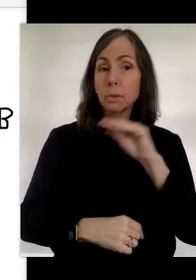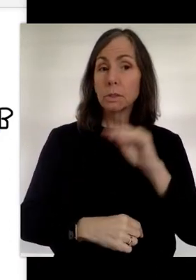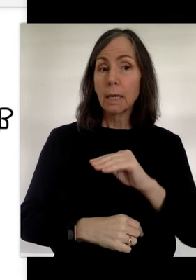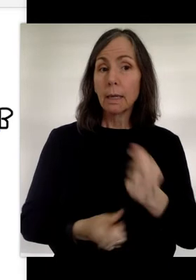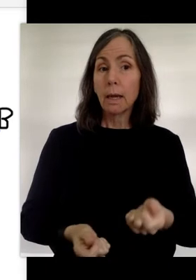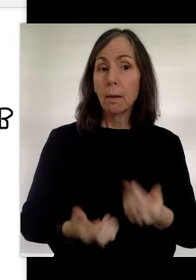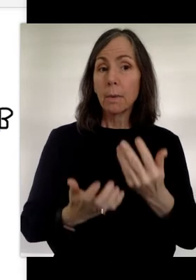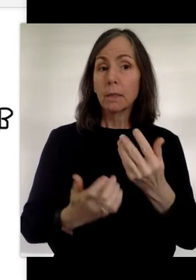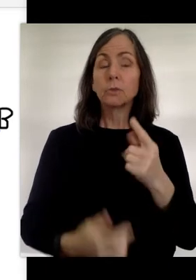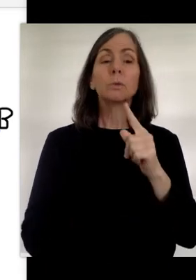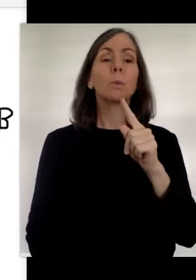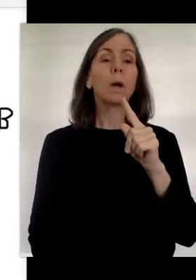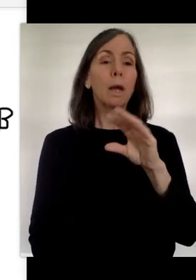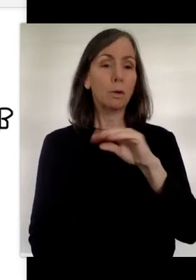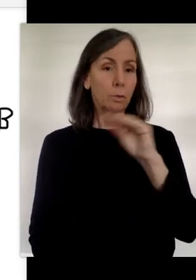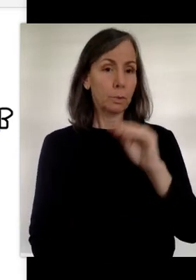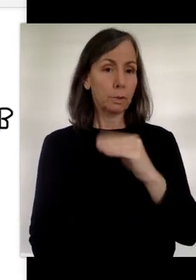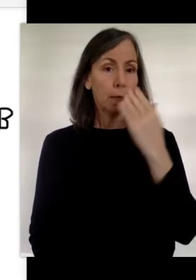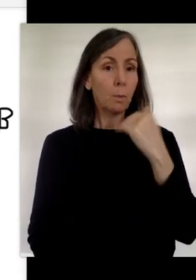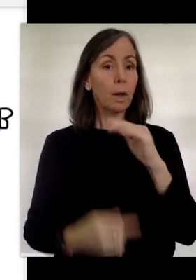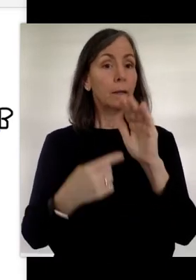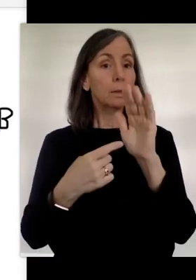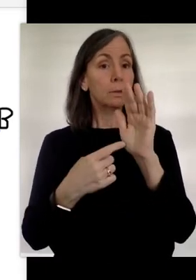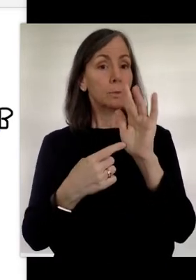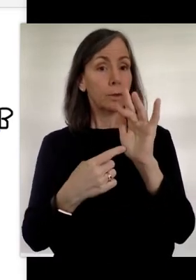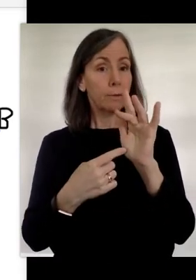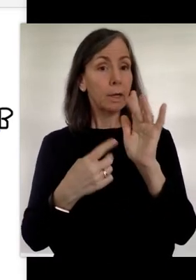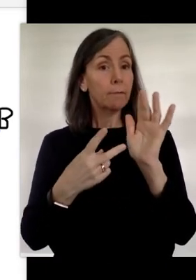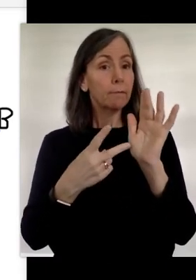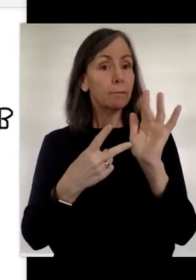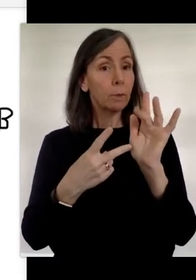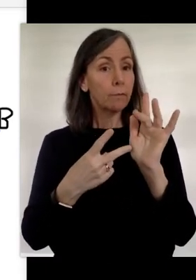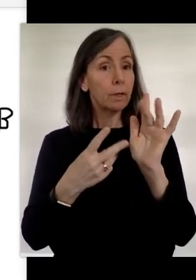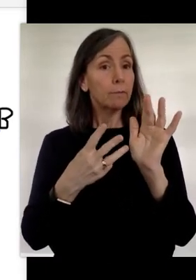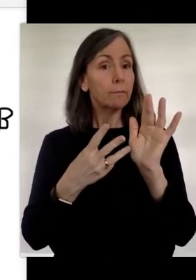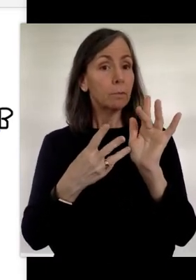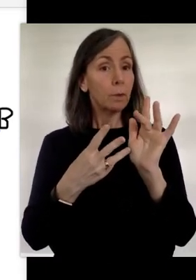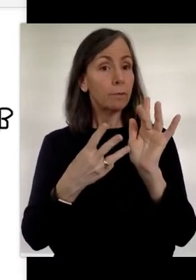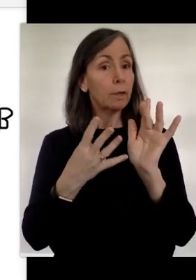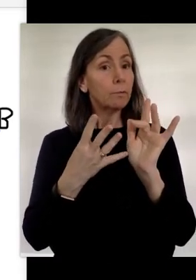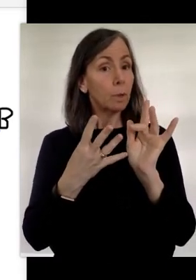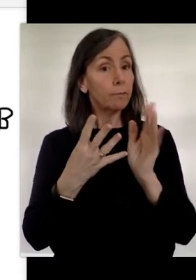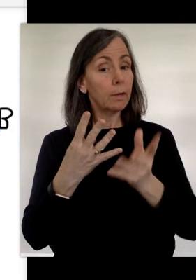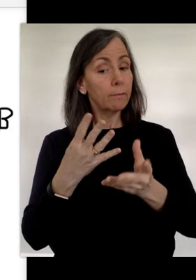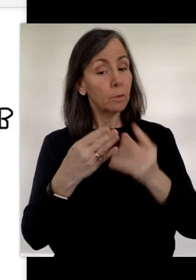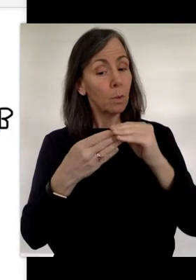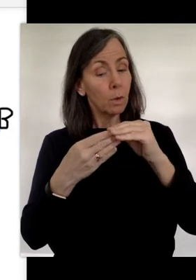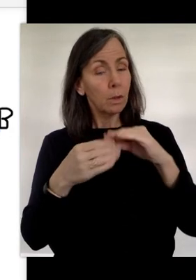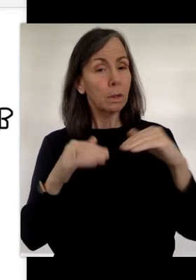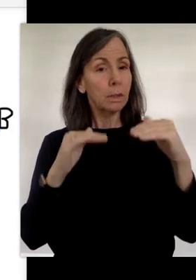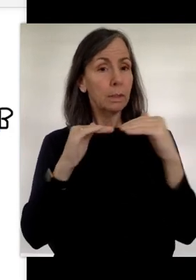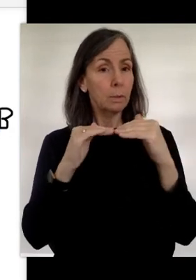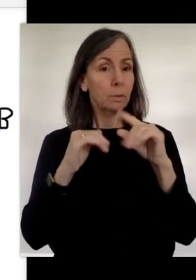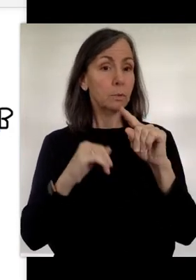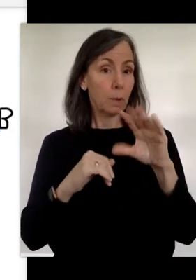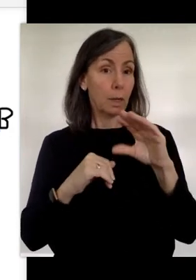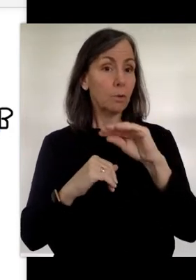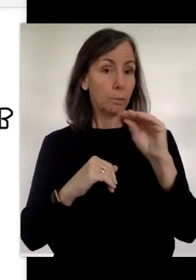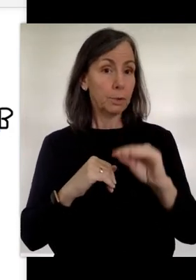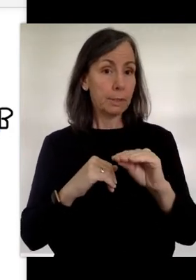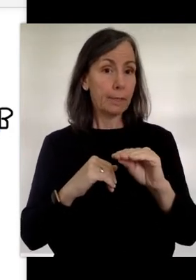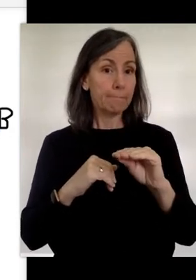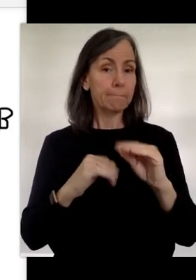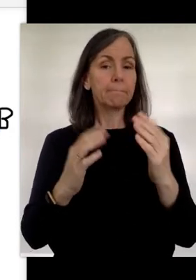100% chance. How about, I did a typo there,